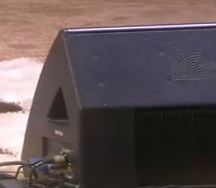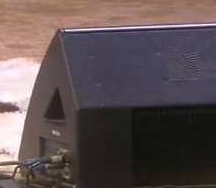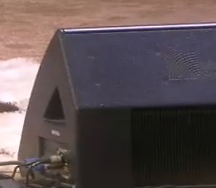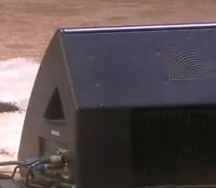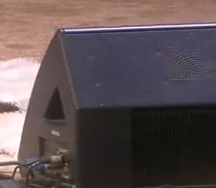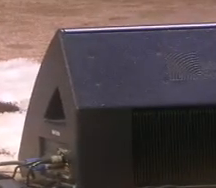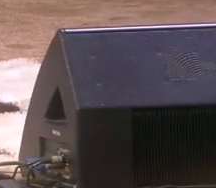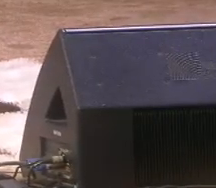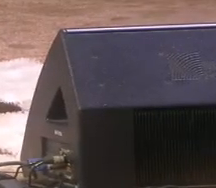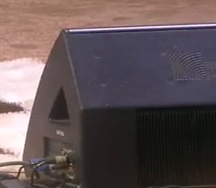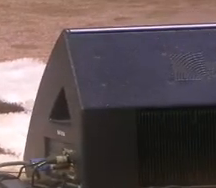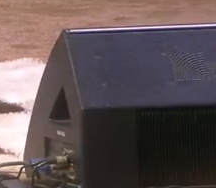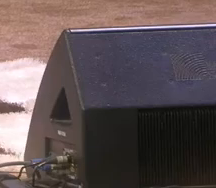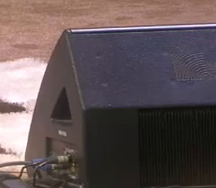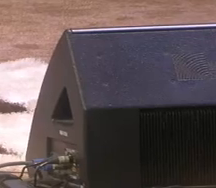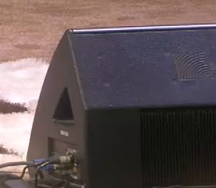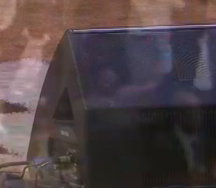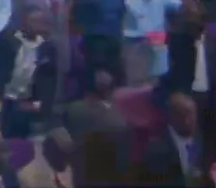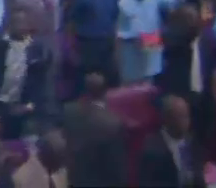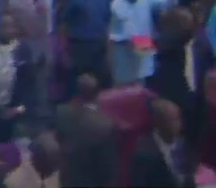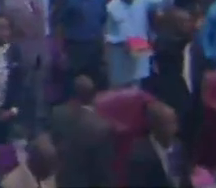Happy New Year, everyone.